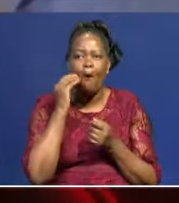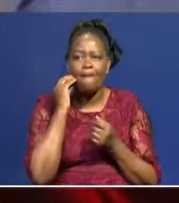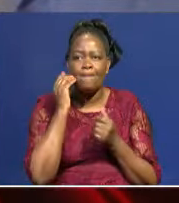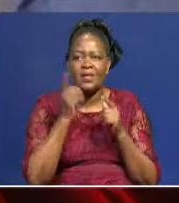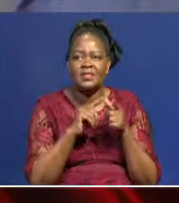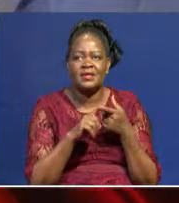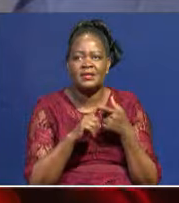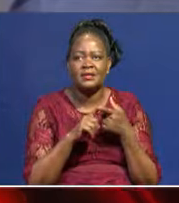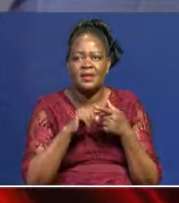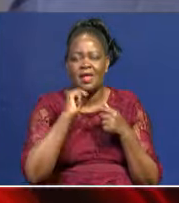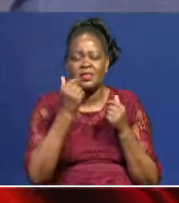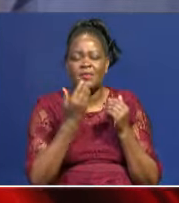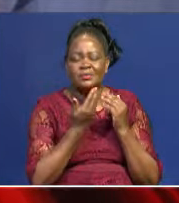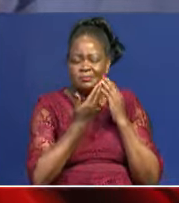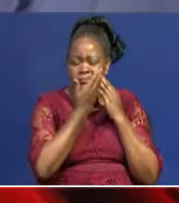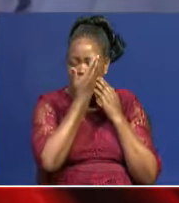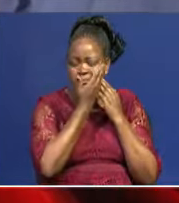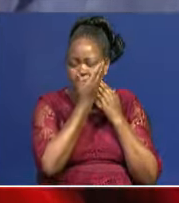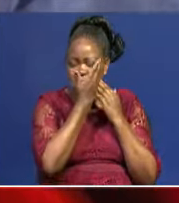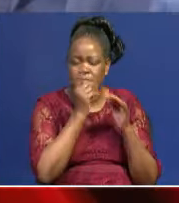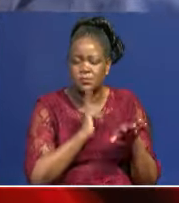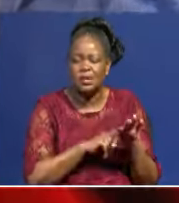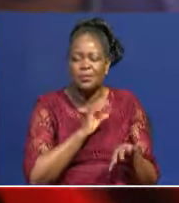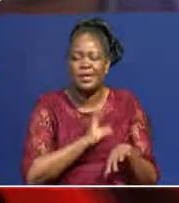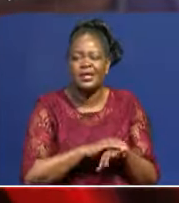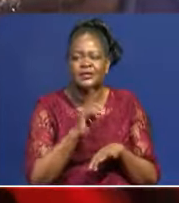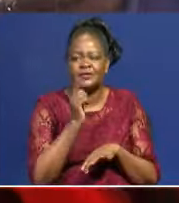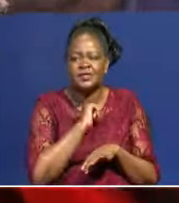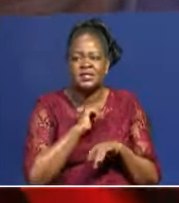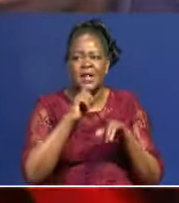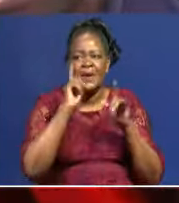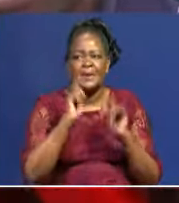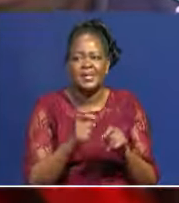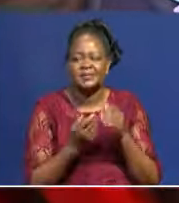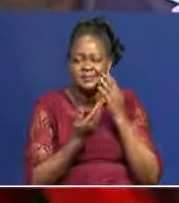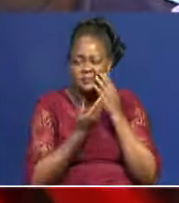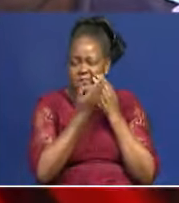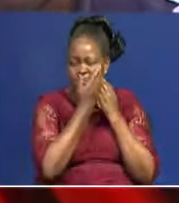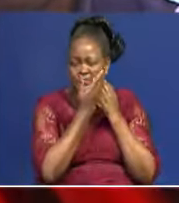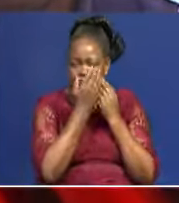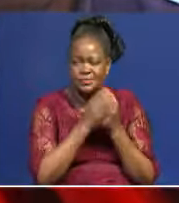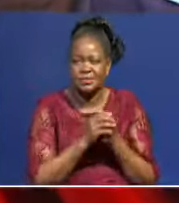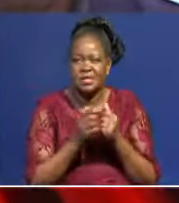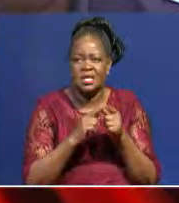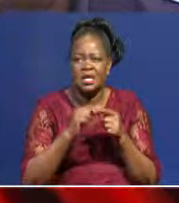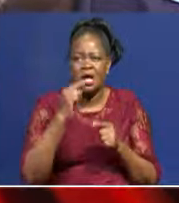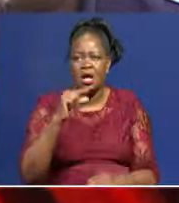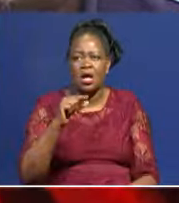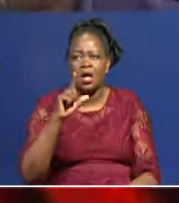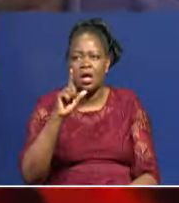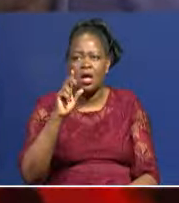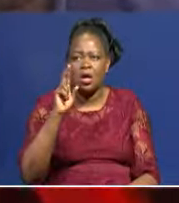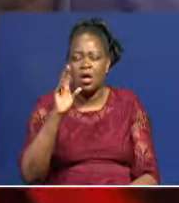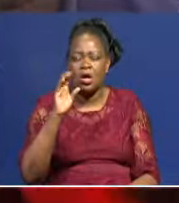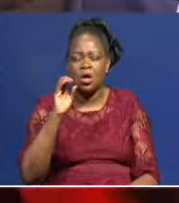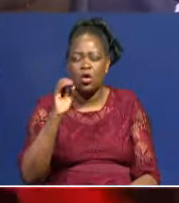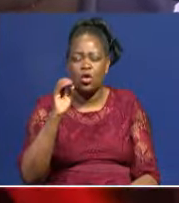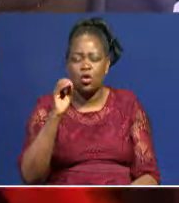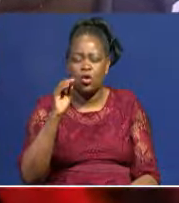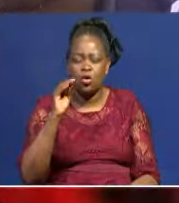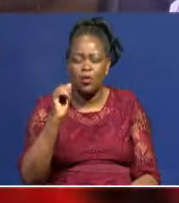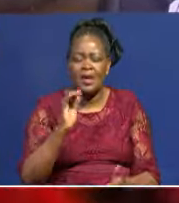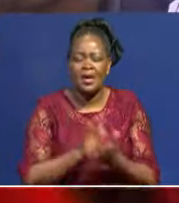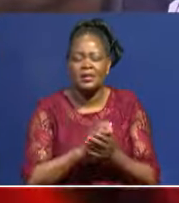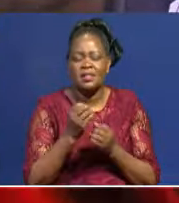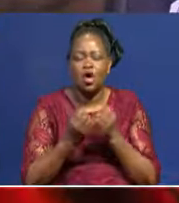Kuna operations zingine pia tukipata, tutayafanya kama ya glaucoma ama ya growth zingine ambazo